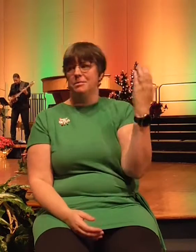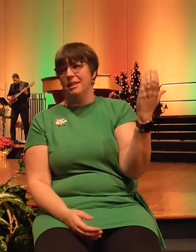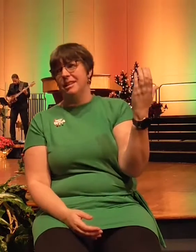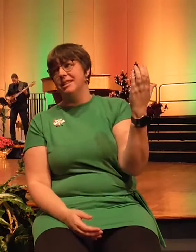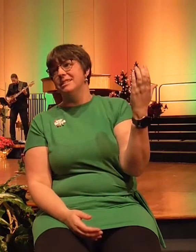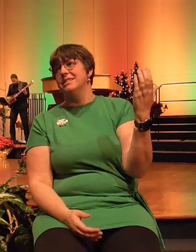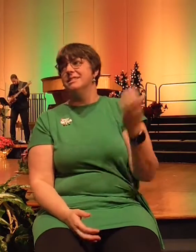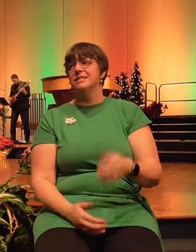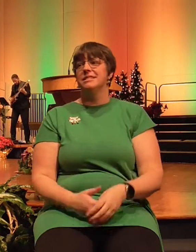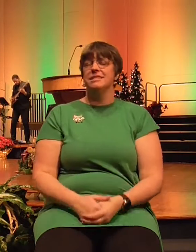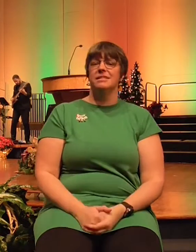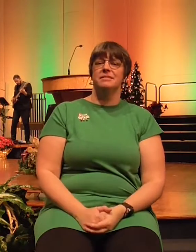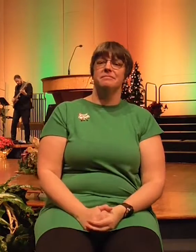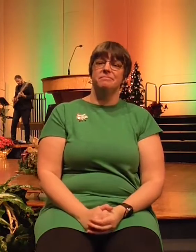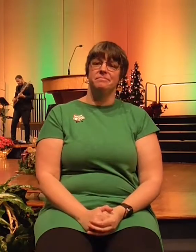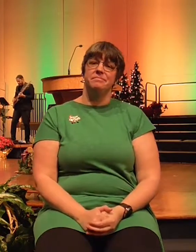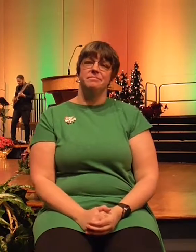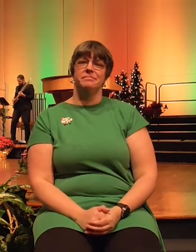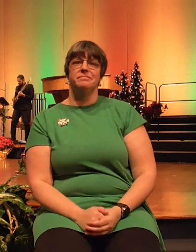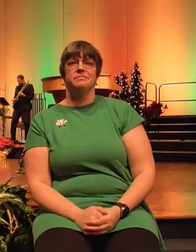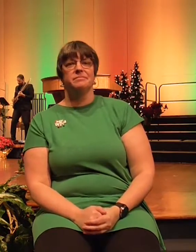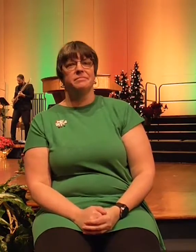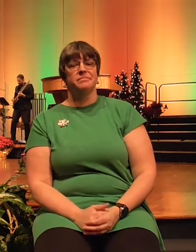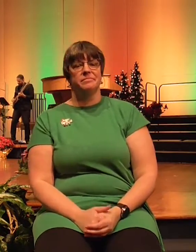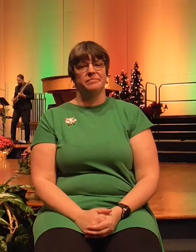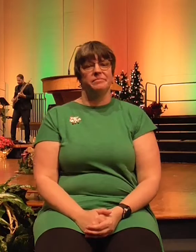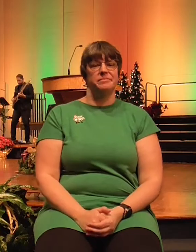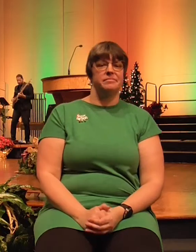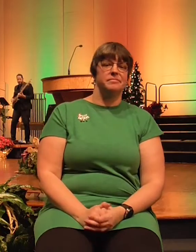for Christmas.